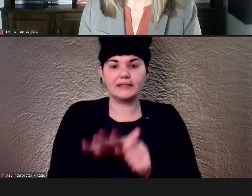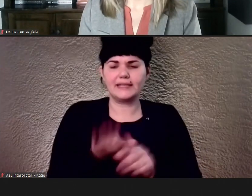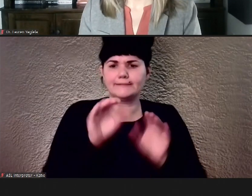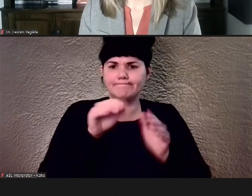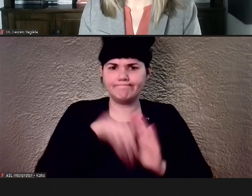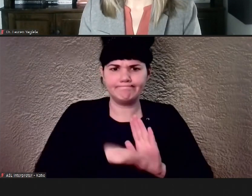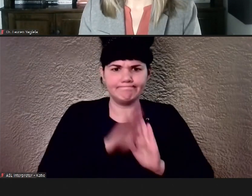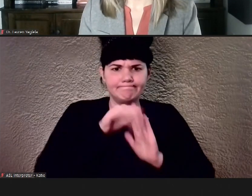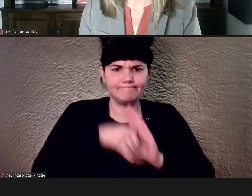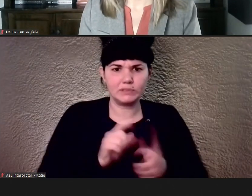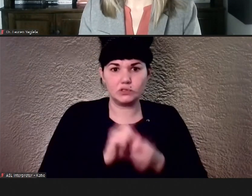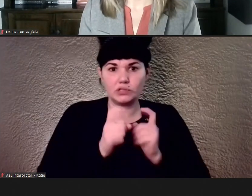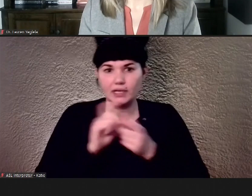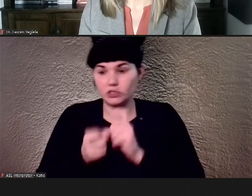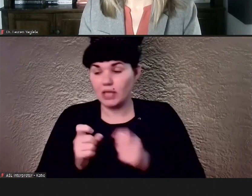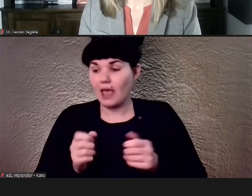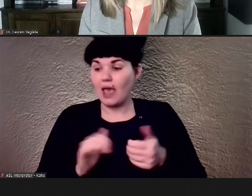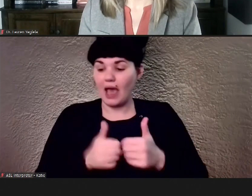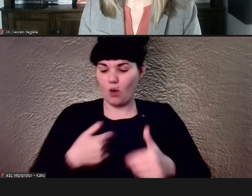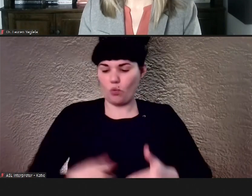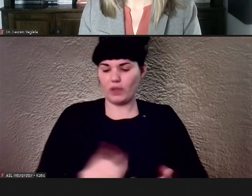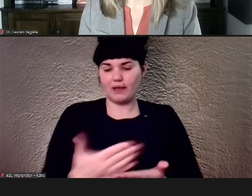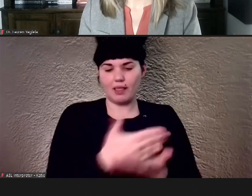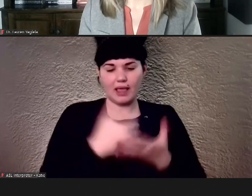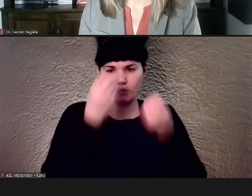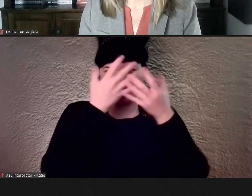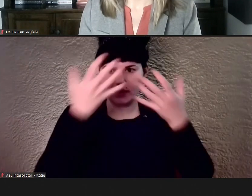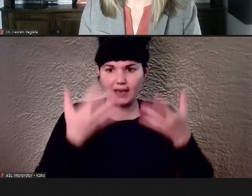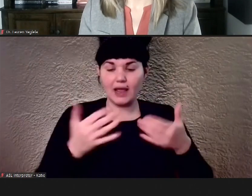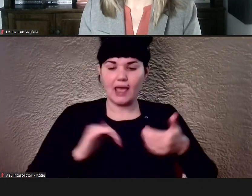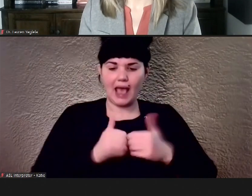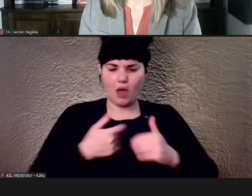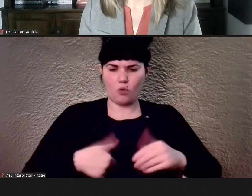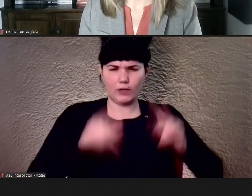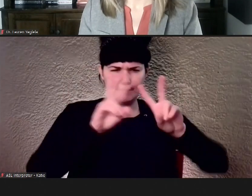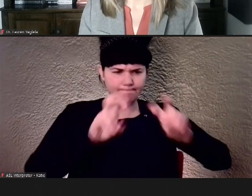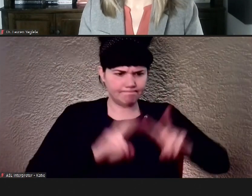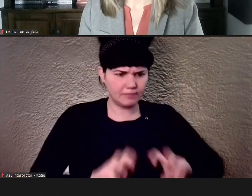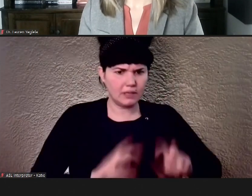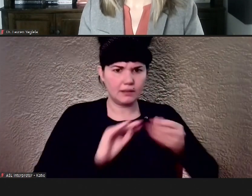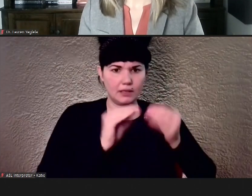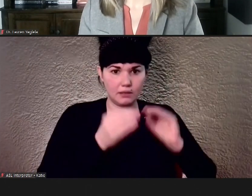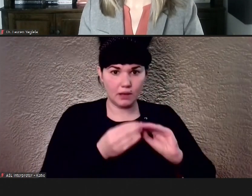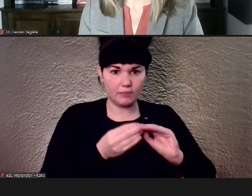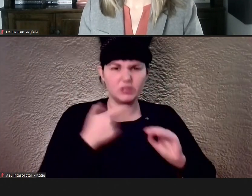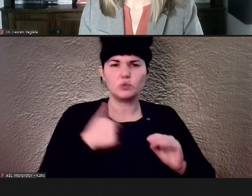collect our data and the way we look at the numbers also has to move and shift.